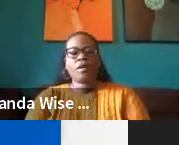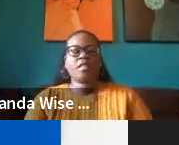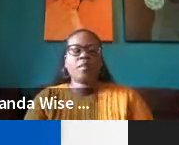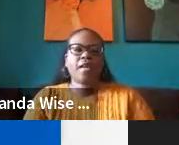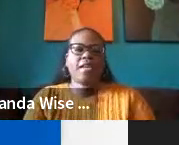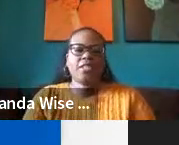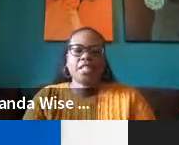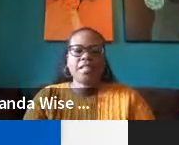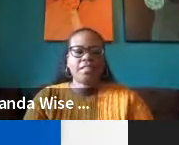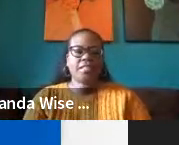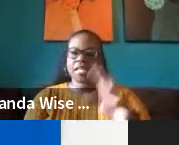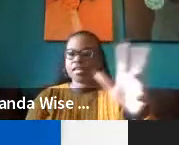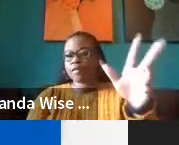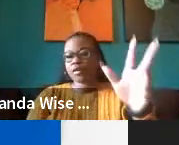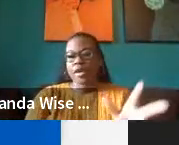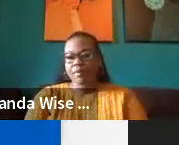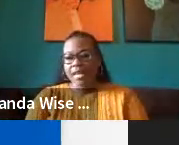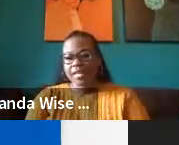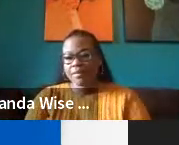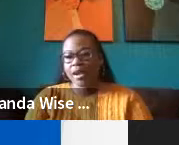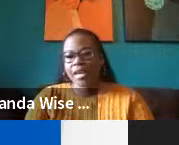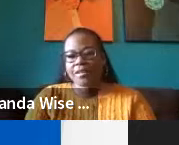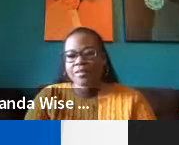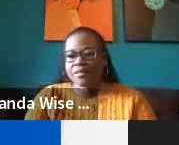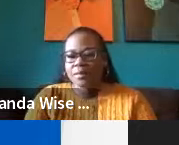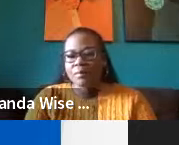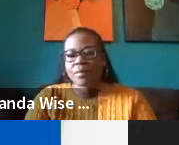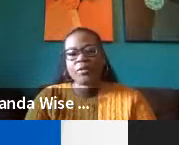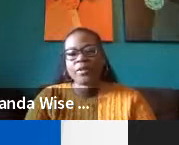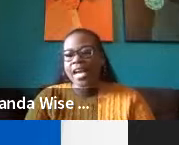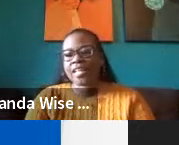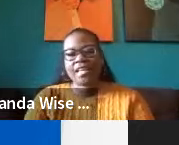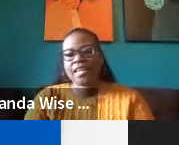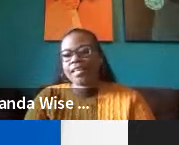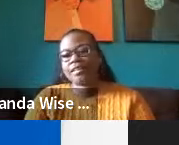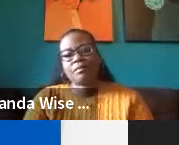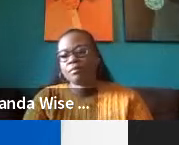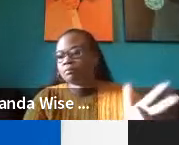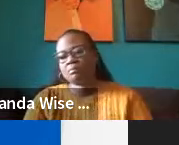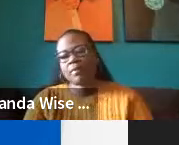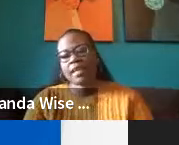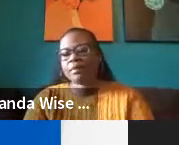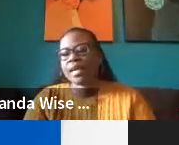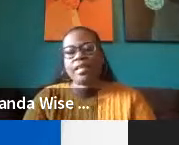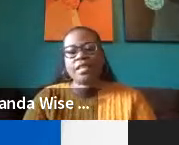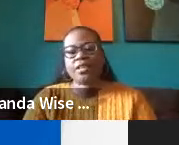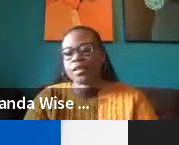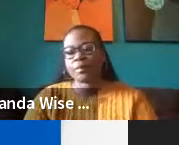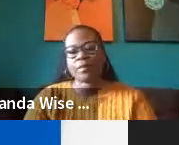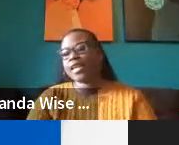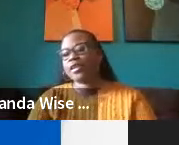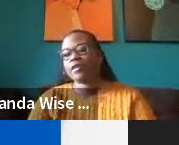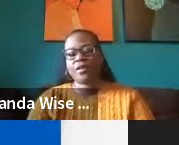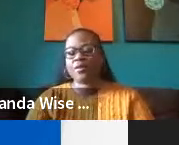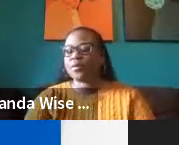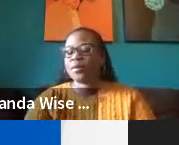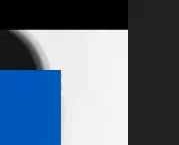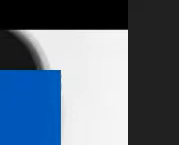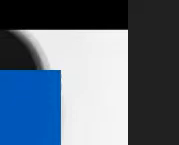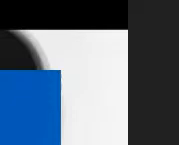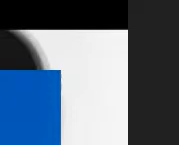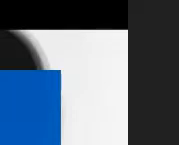So you all saw my headshot. This is the interview ready Mandy, right? But the reality is that's the Mandy that shows up at the